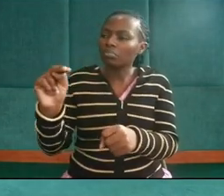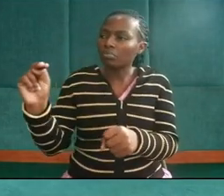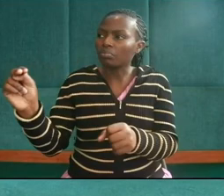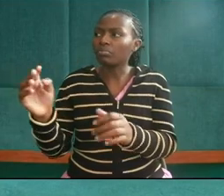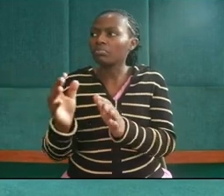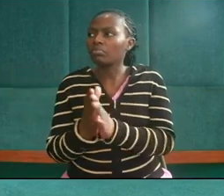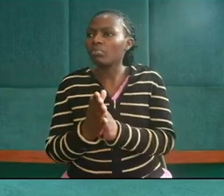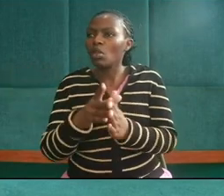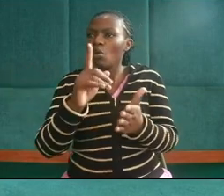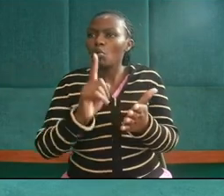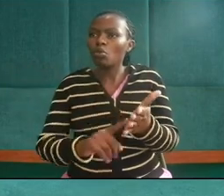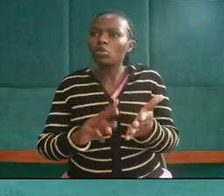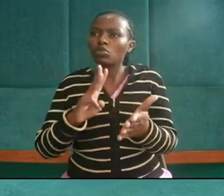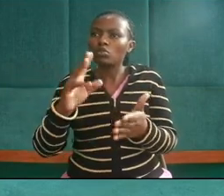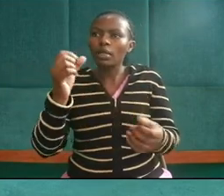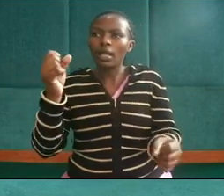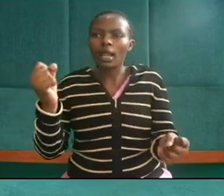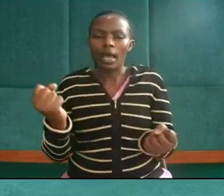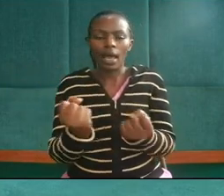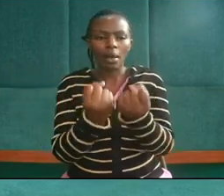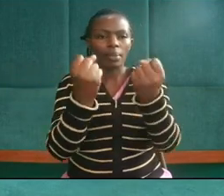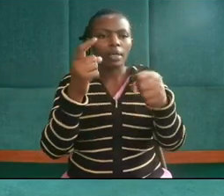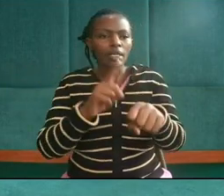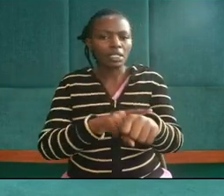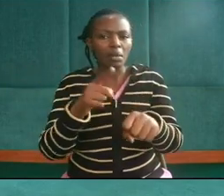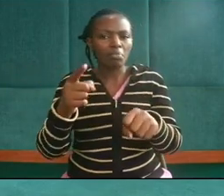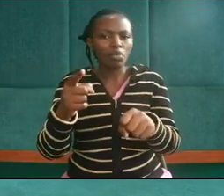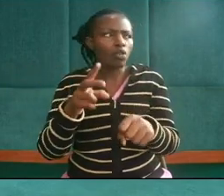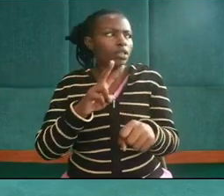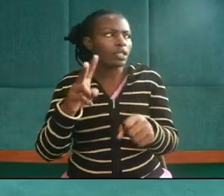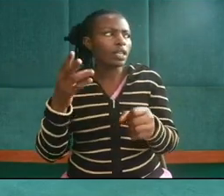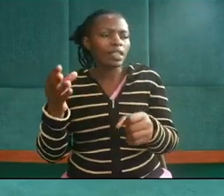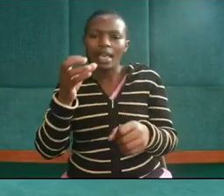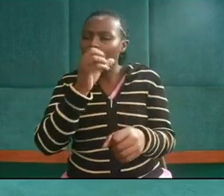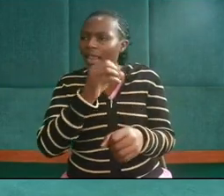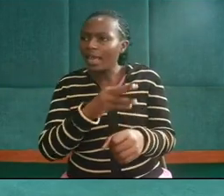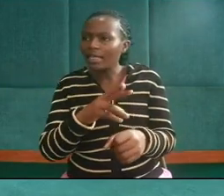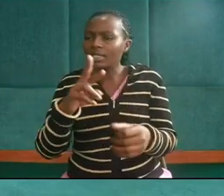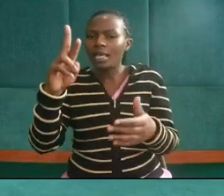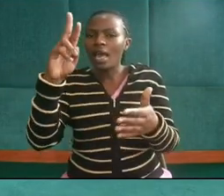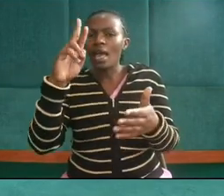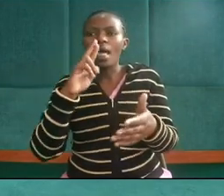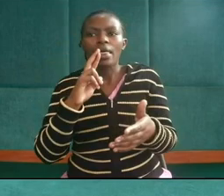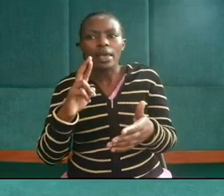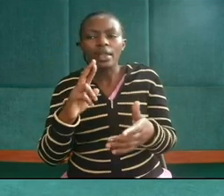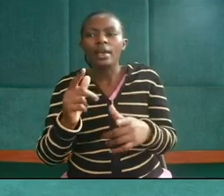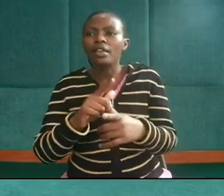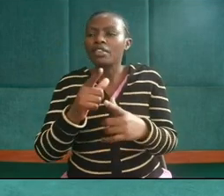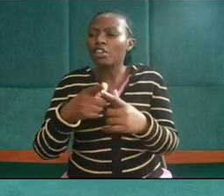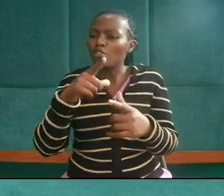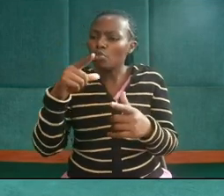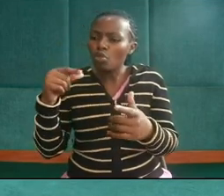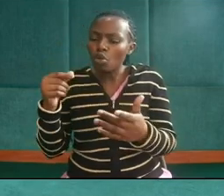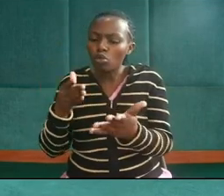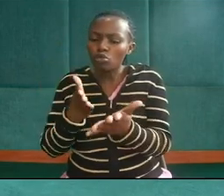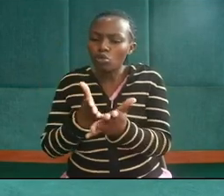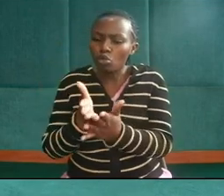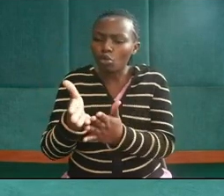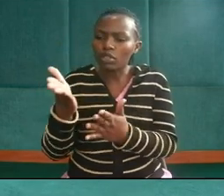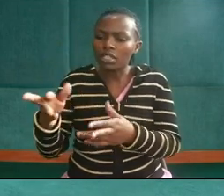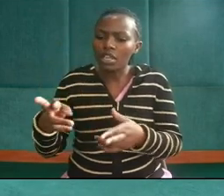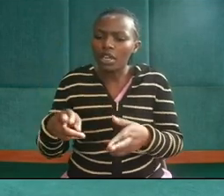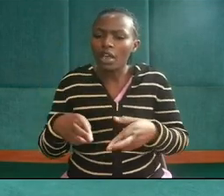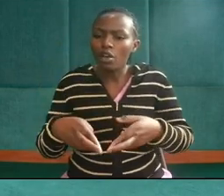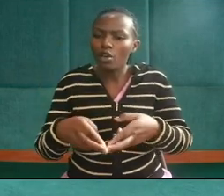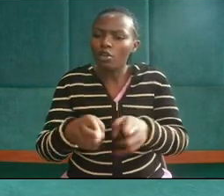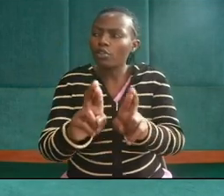will happen if the lights are showing red and you go on to cross the road? What will happen?